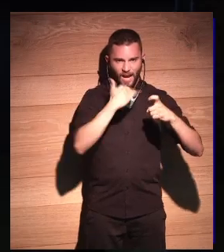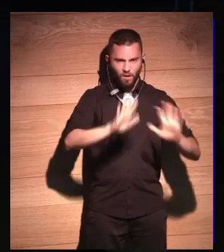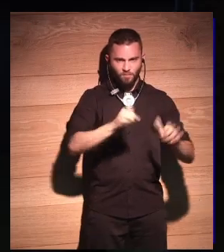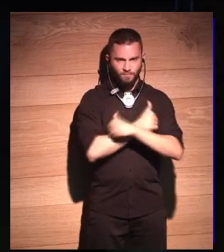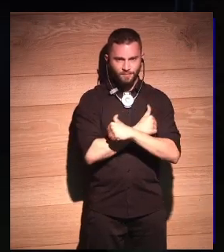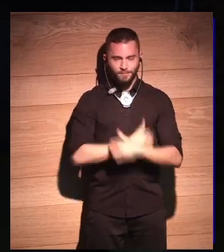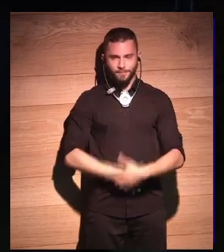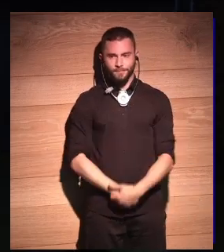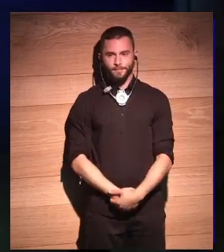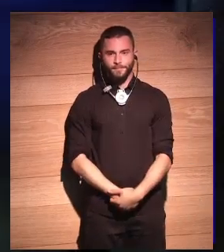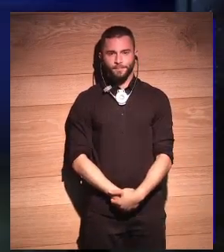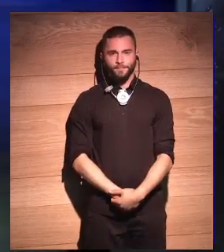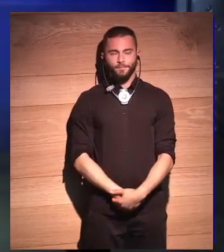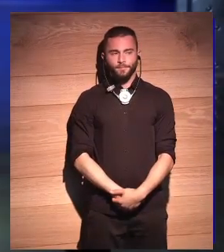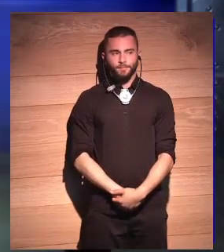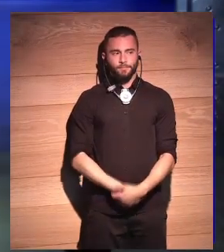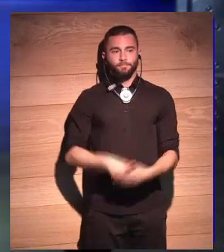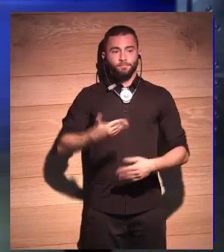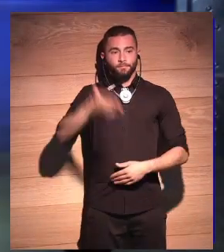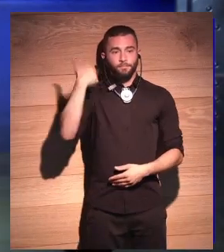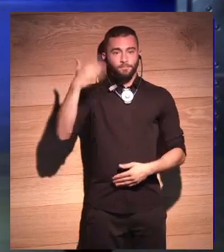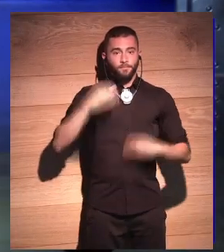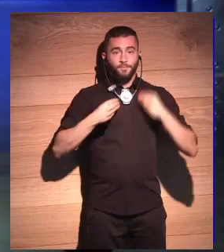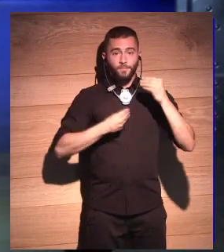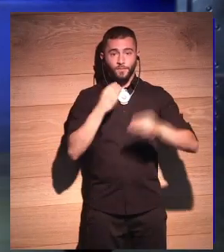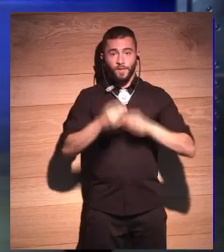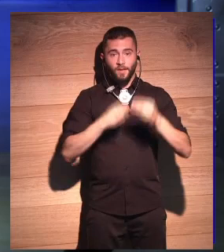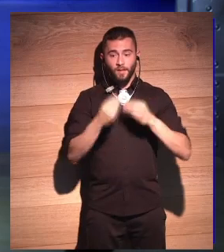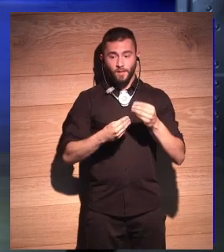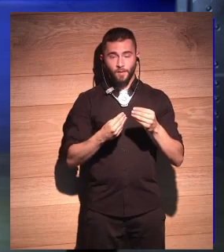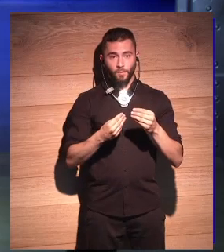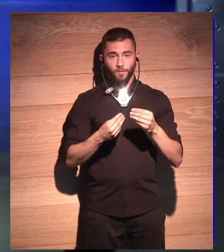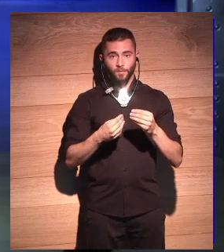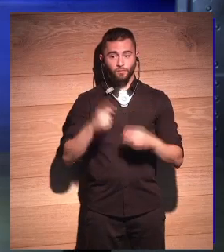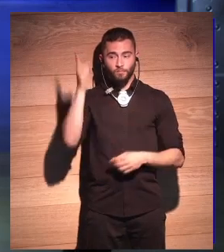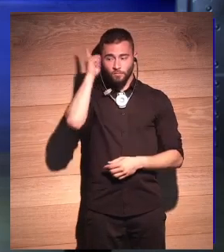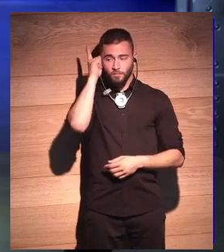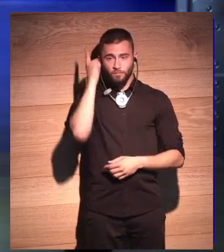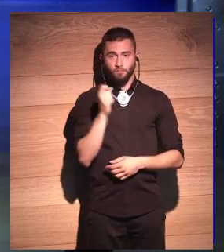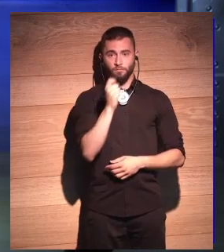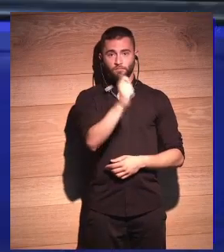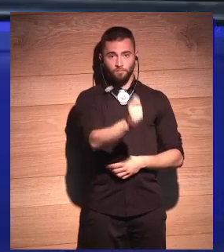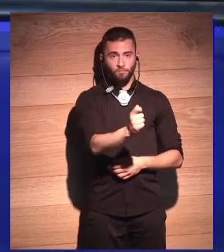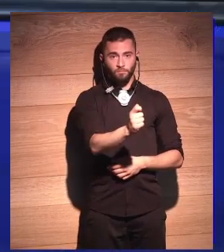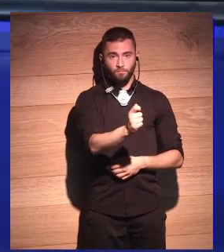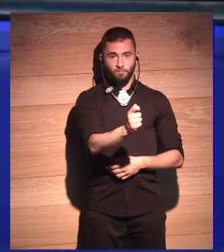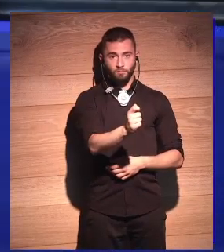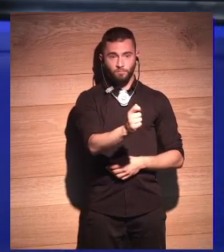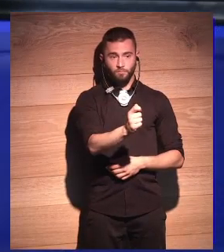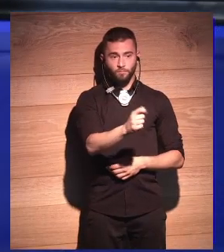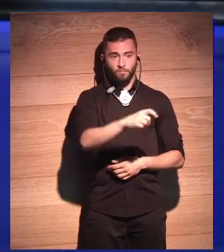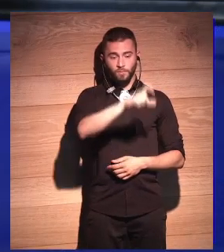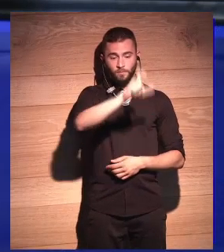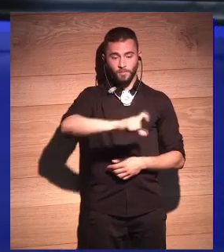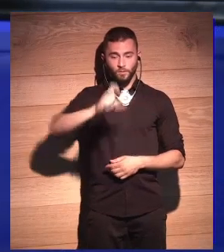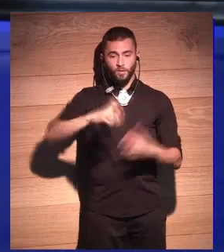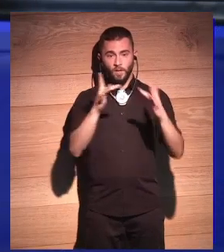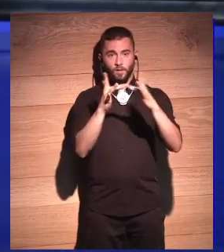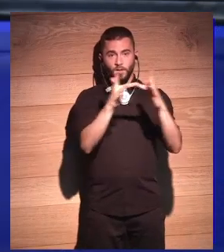The way we got around this was we gave you a mobile phone. So whenever we wanted the cast to interact with you, they would just video call